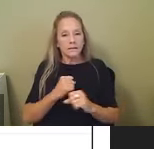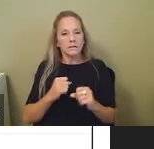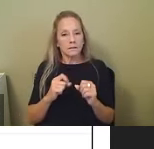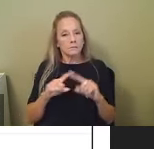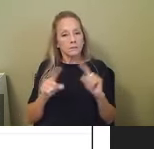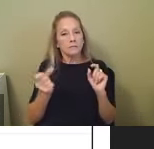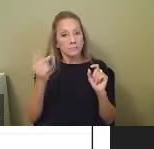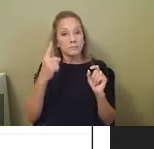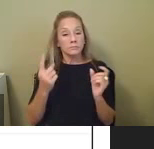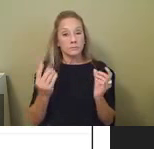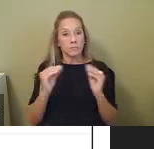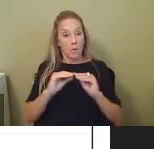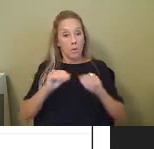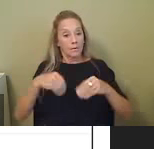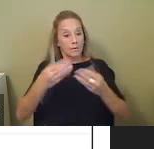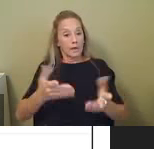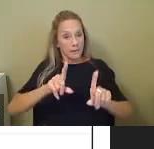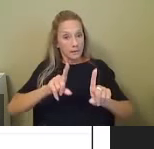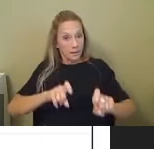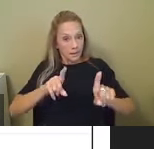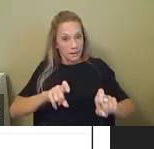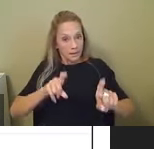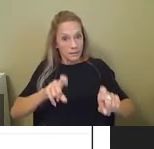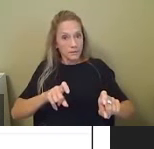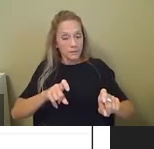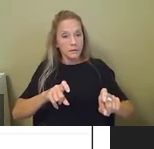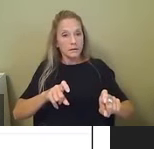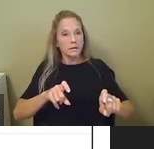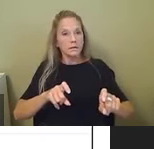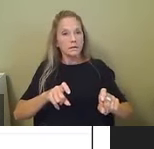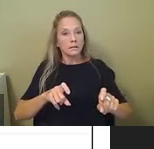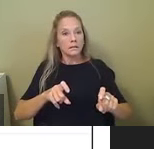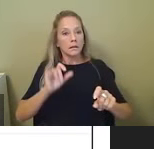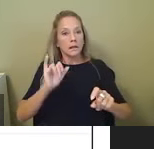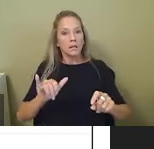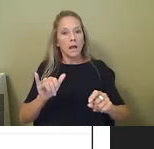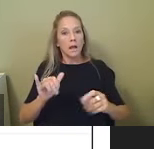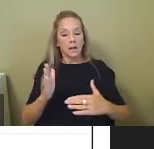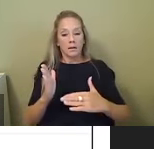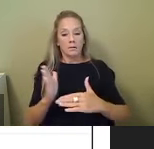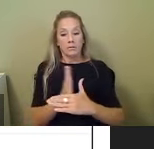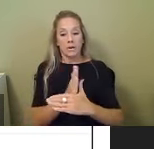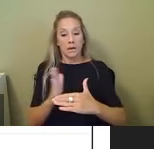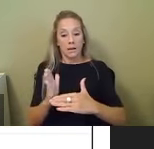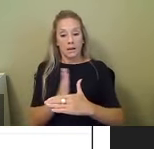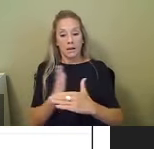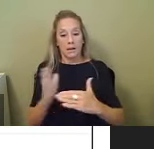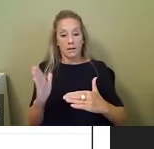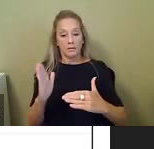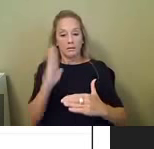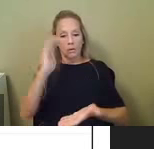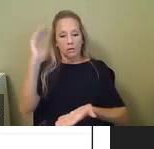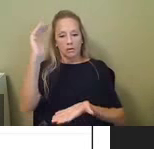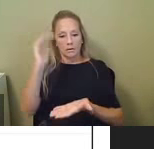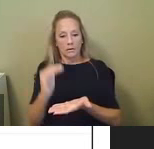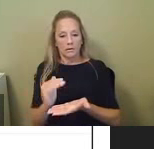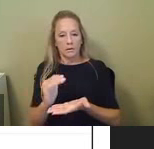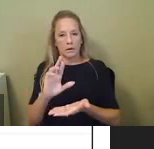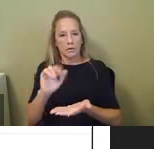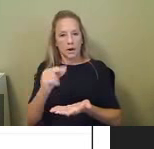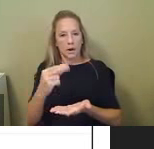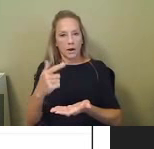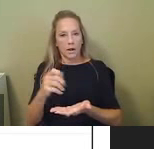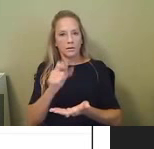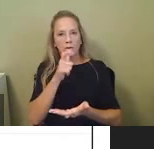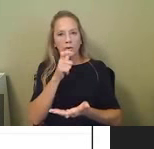more testing you do, the narrower the range is of what the real population may be. And so just to